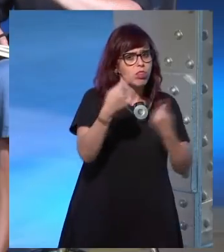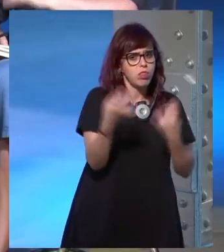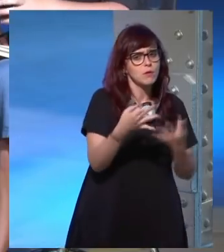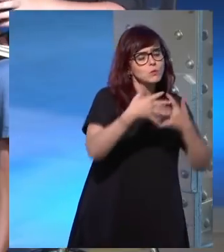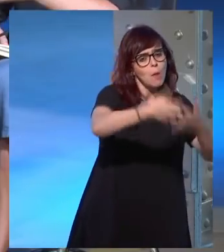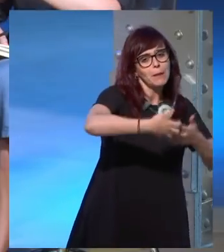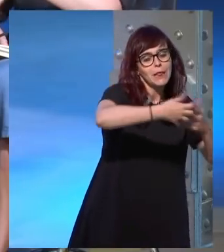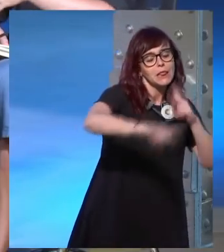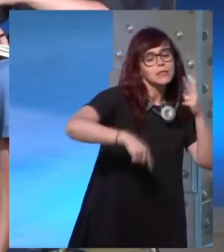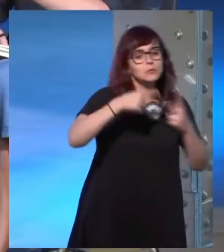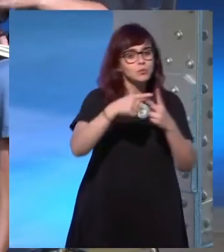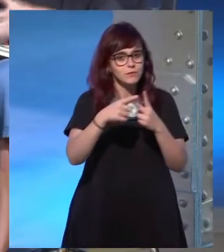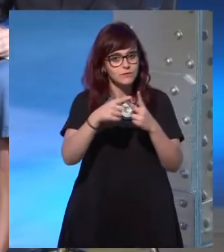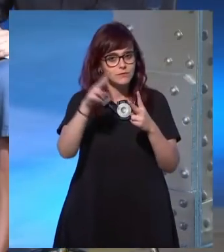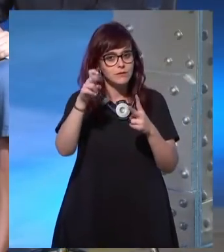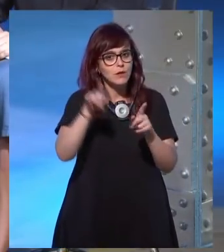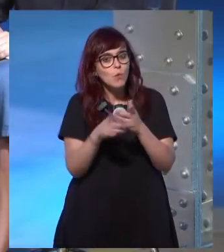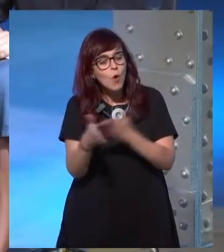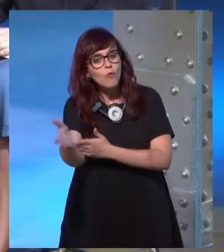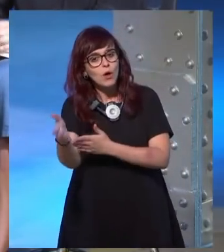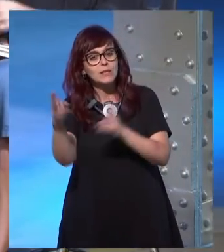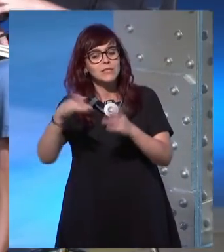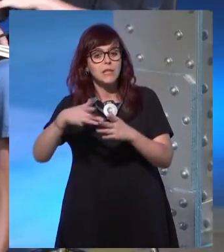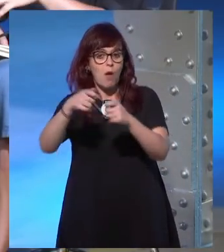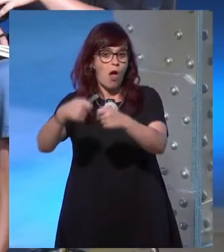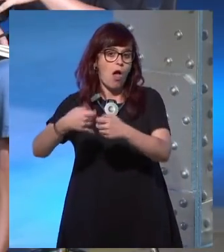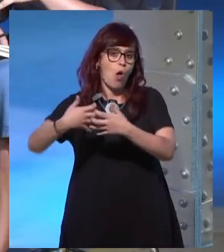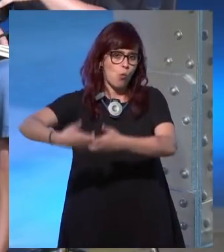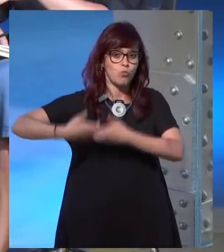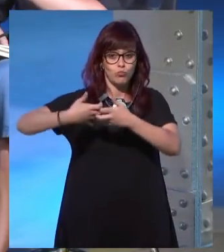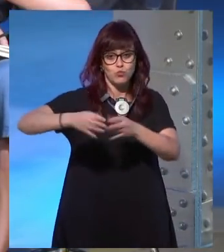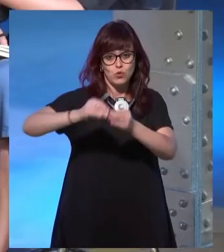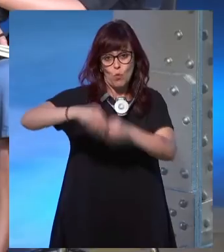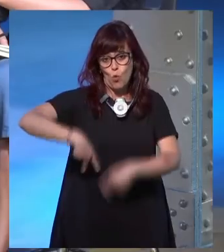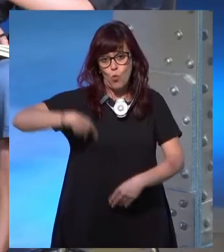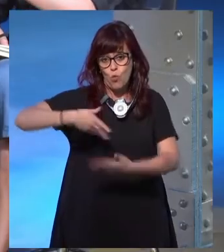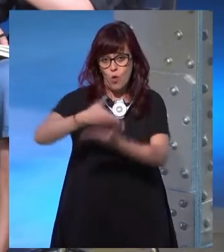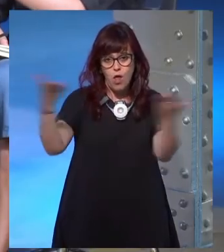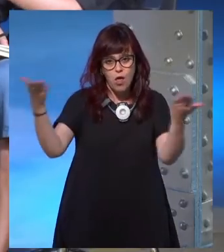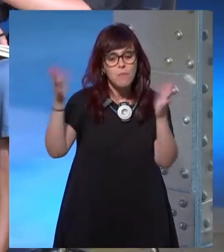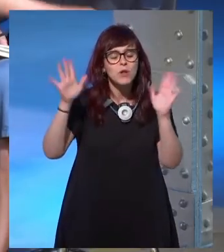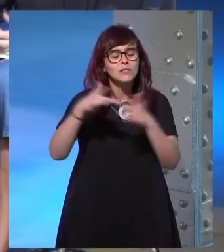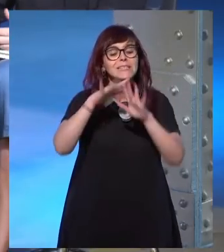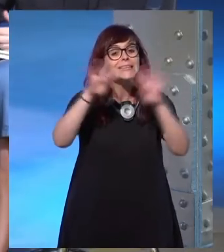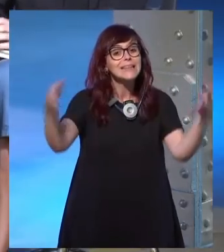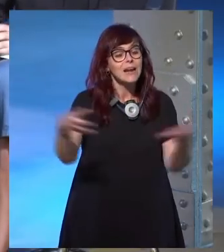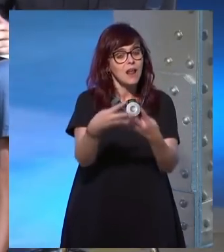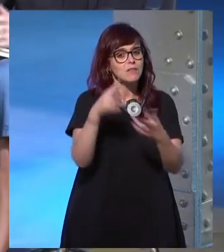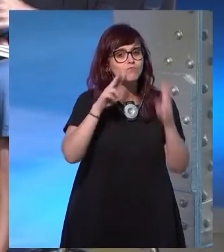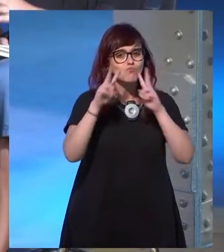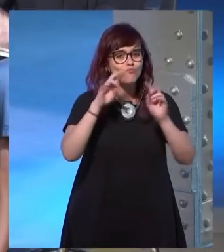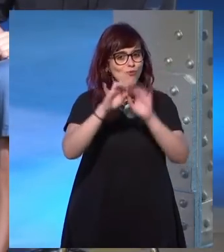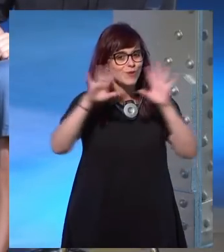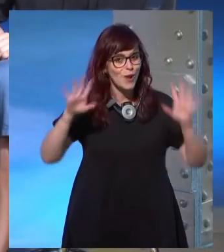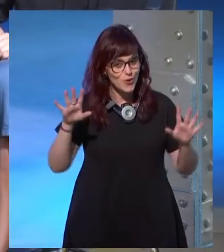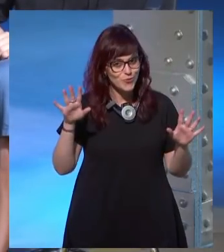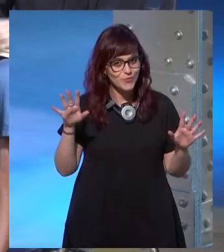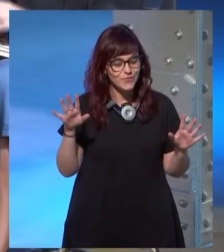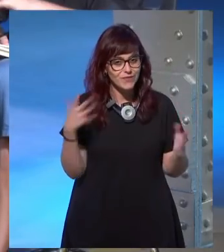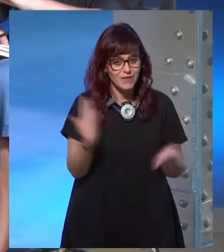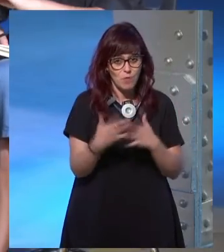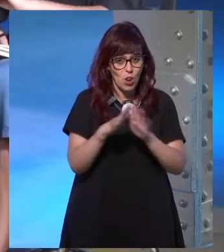to struggle against itself, and then it needs to open towards a common struggle, a common fight. And we see in